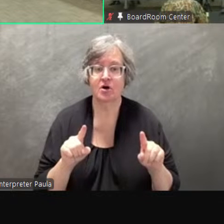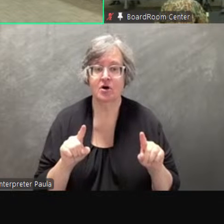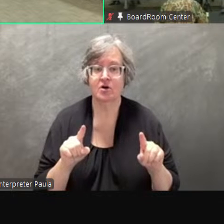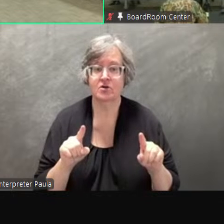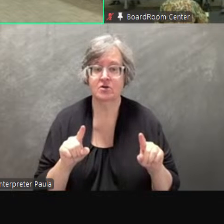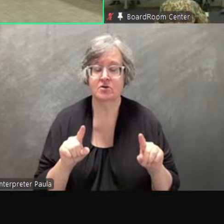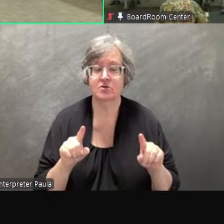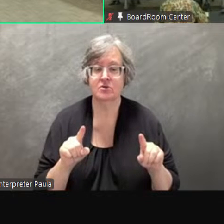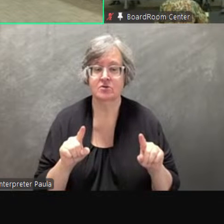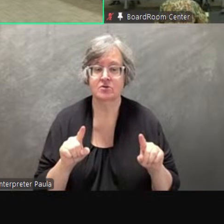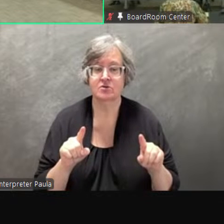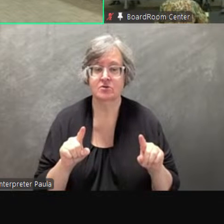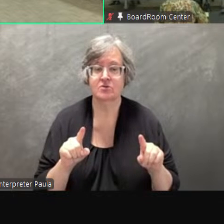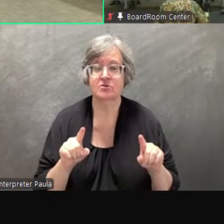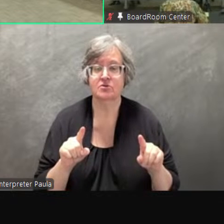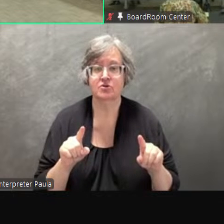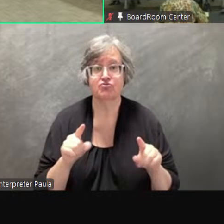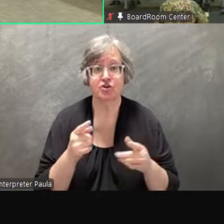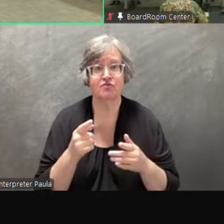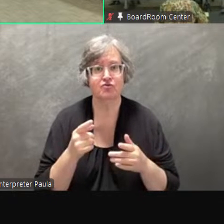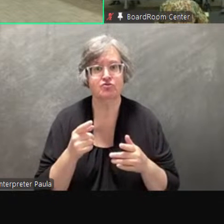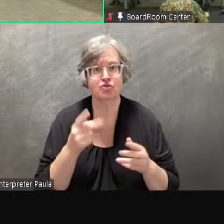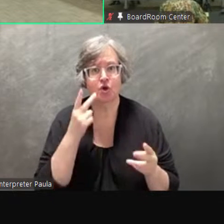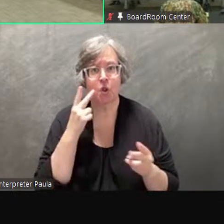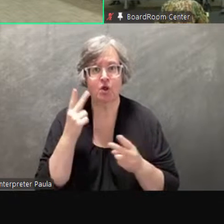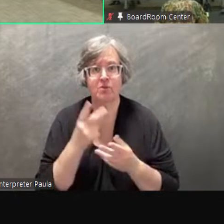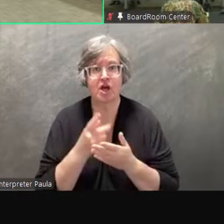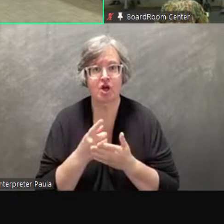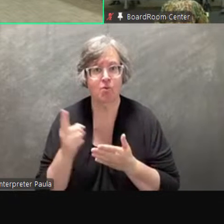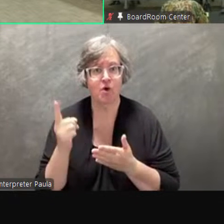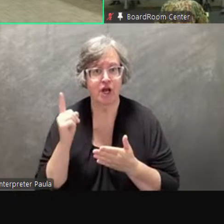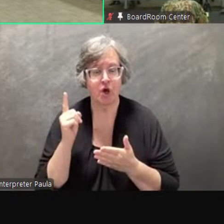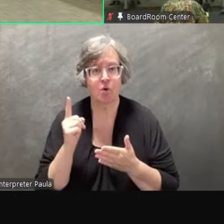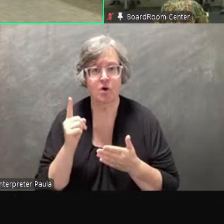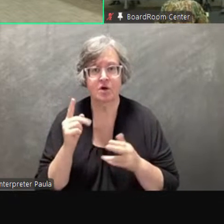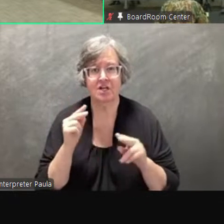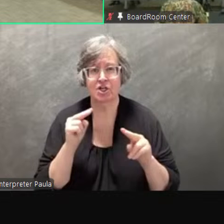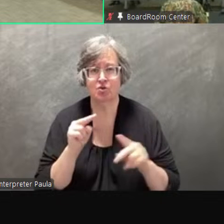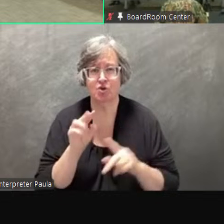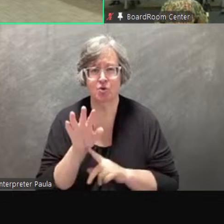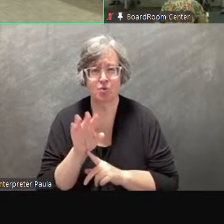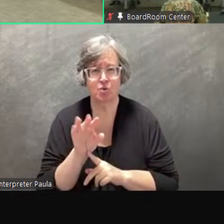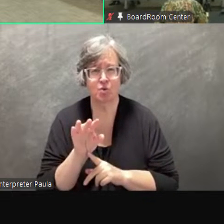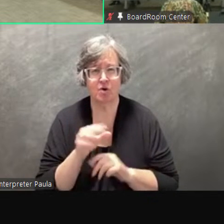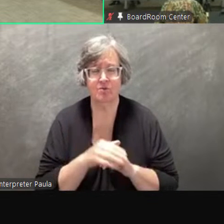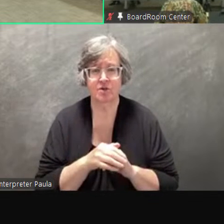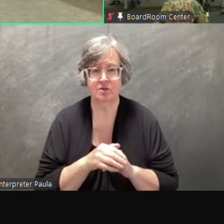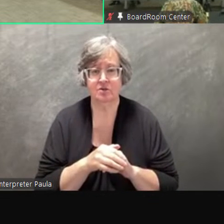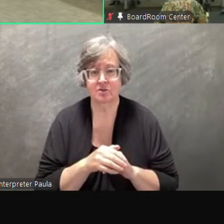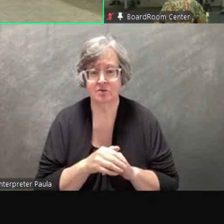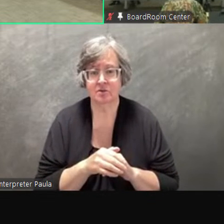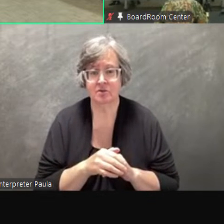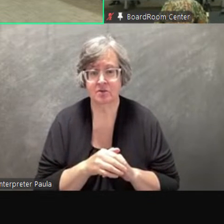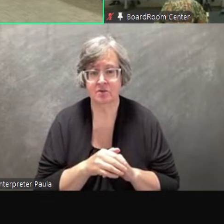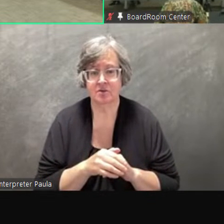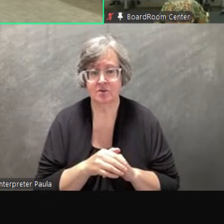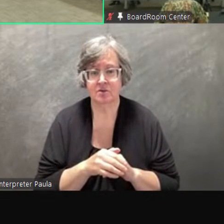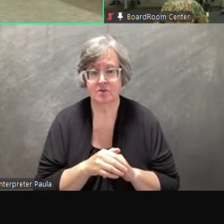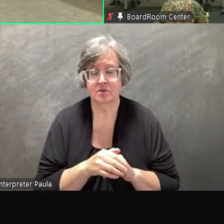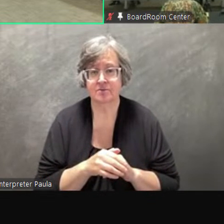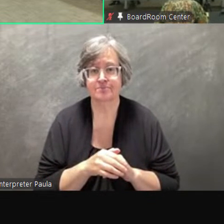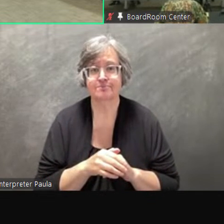go back a week or so many days later and watch the camera. The new technology is already